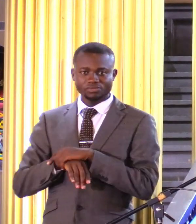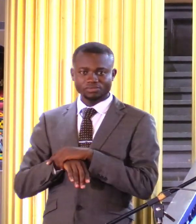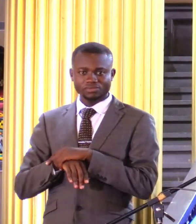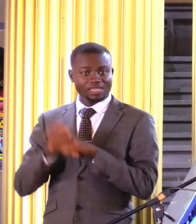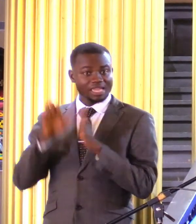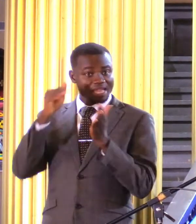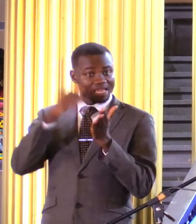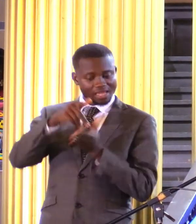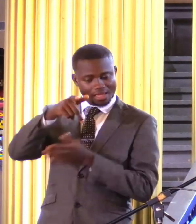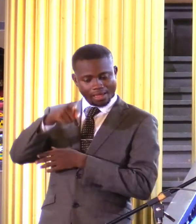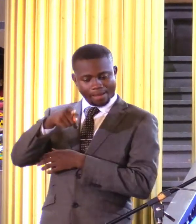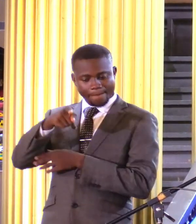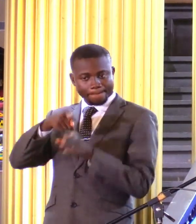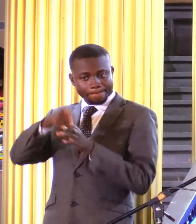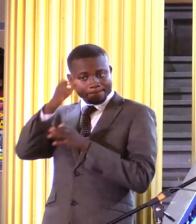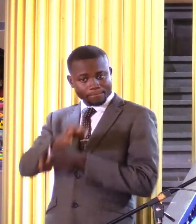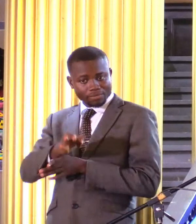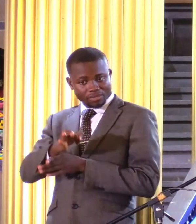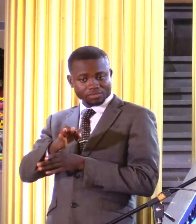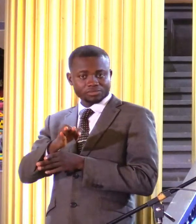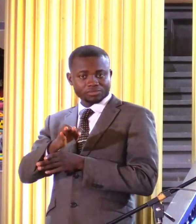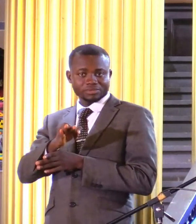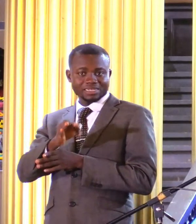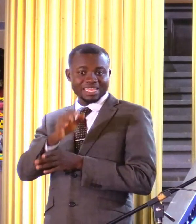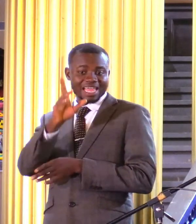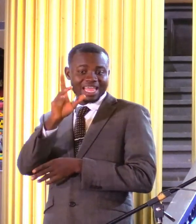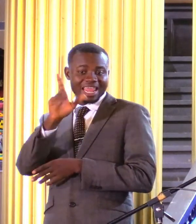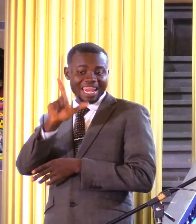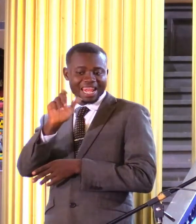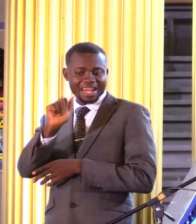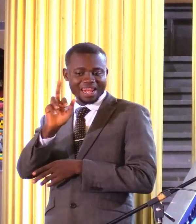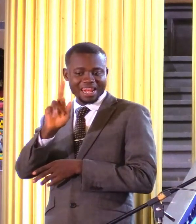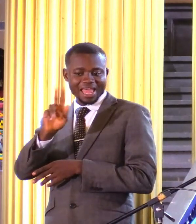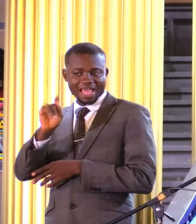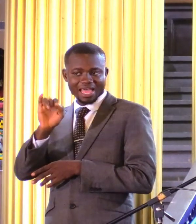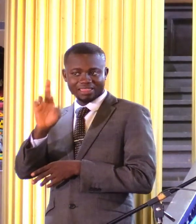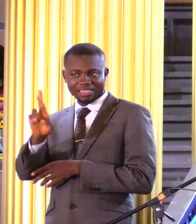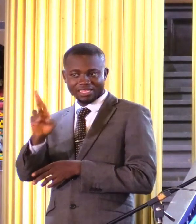Professor Margaret Latte, former Dean of the University of Ghana Medical School.